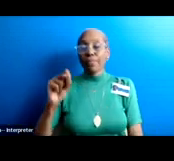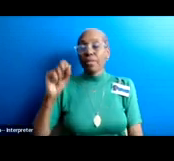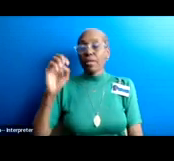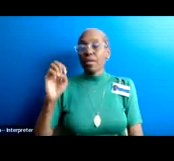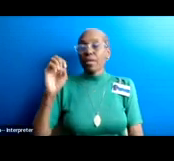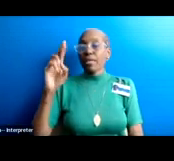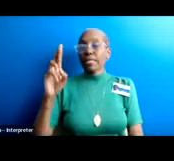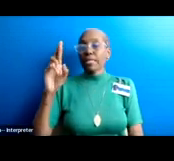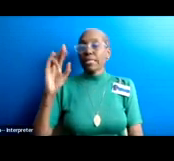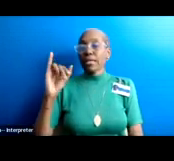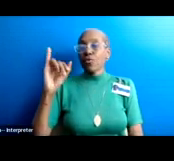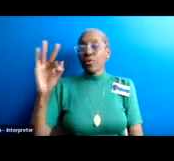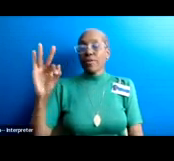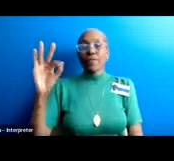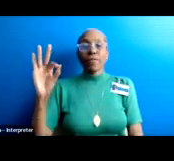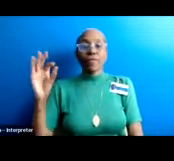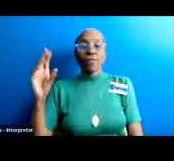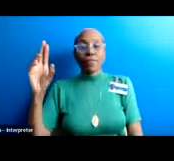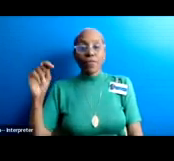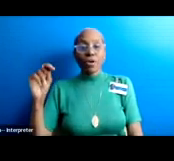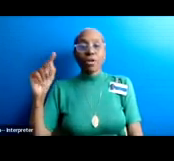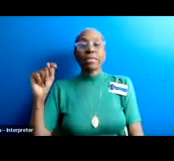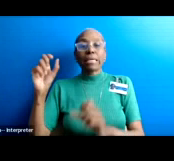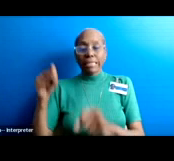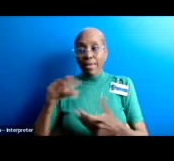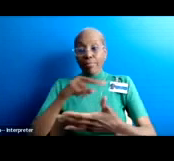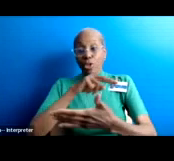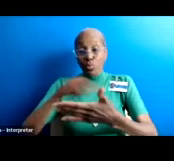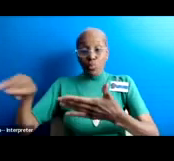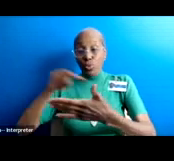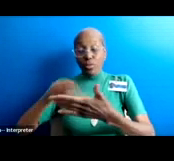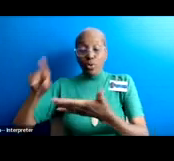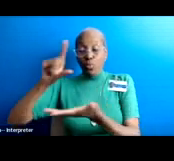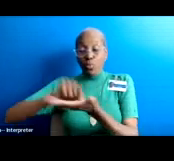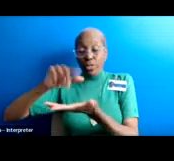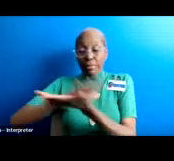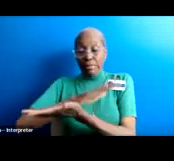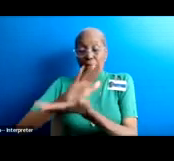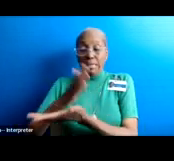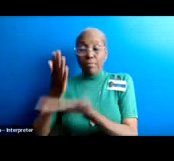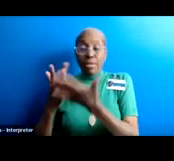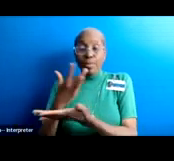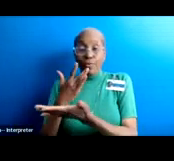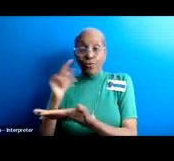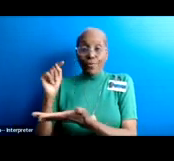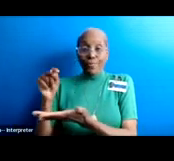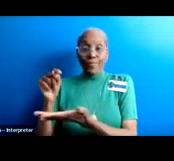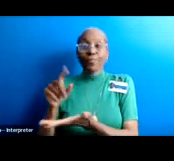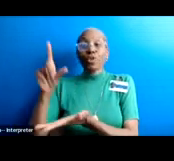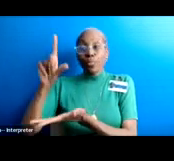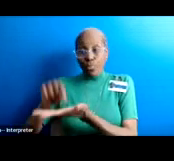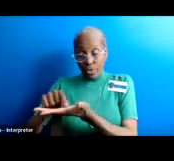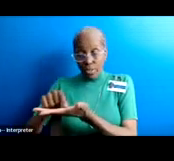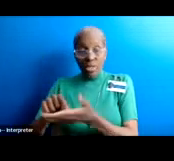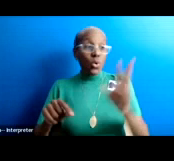fonts can be very readable and may even be preferred. So print